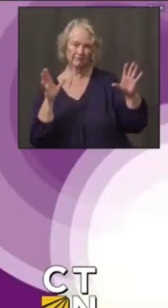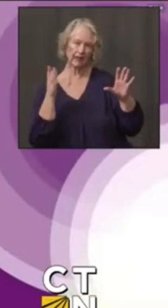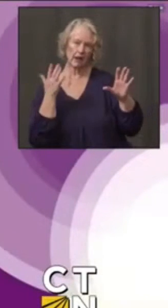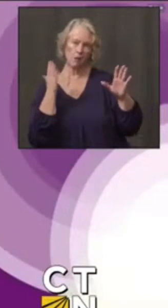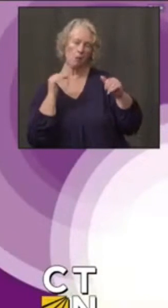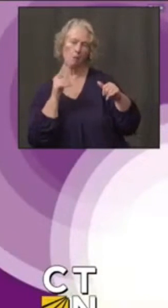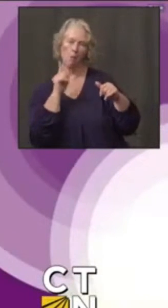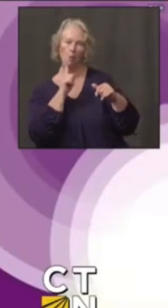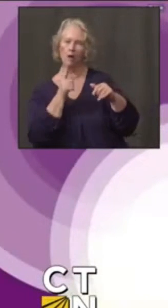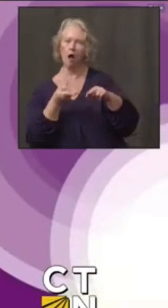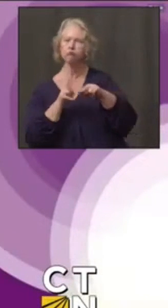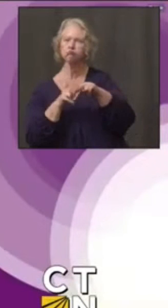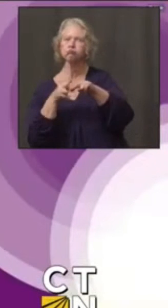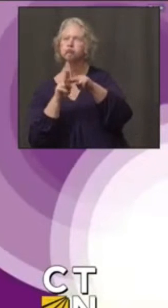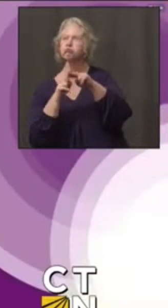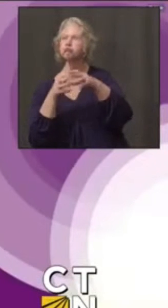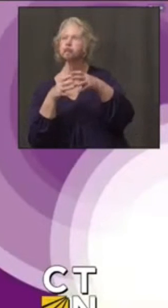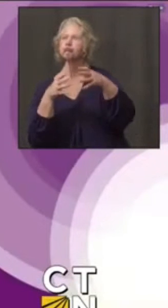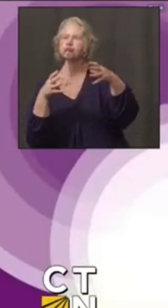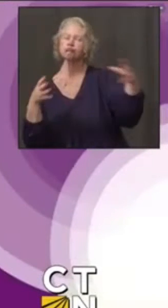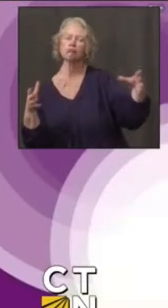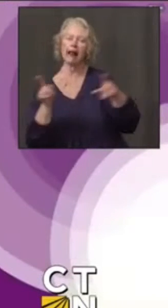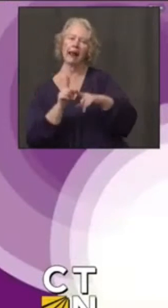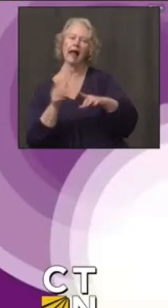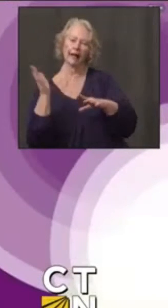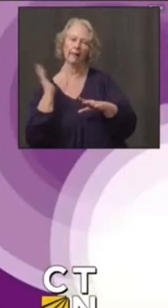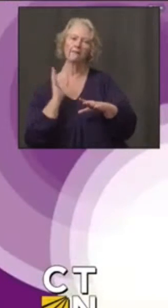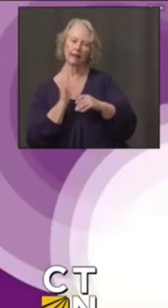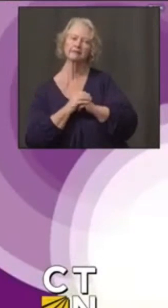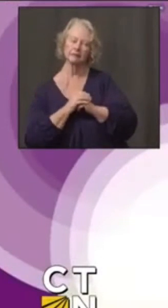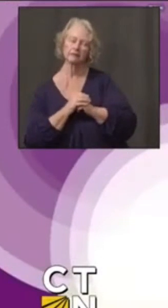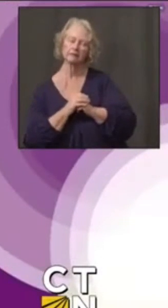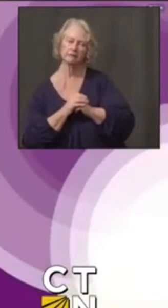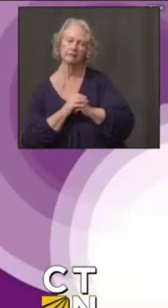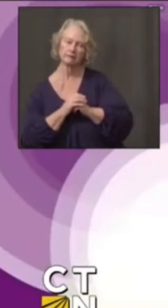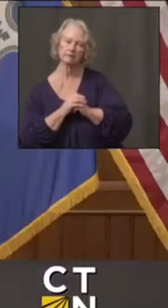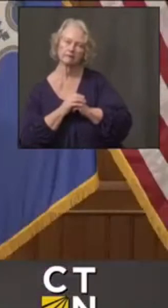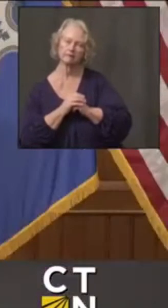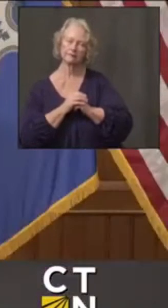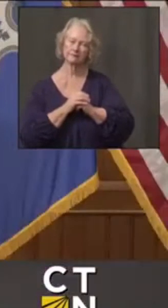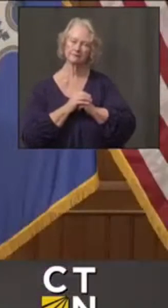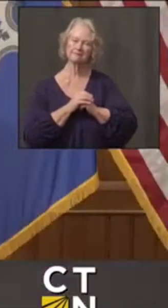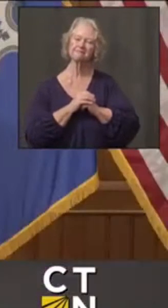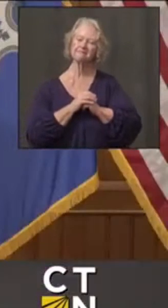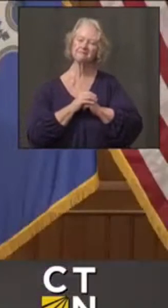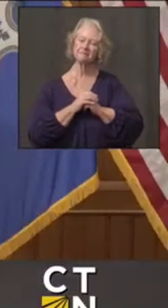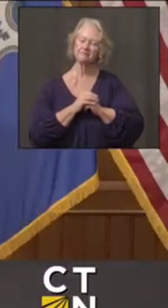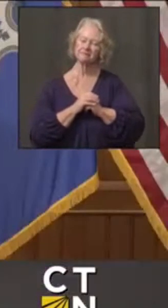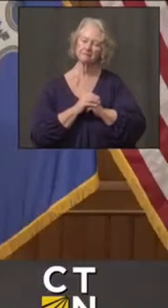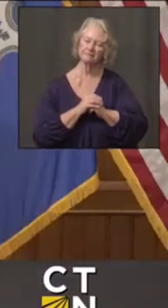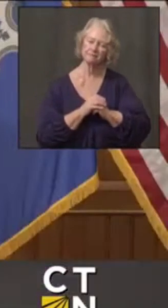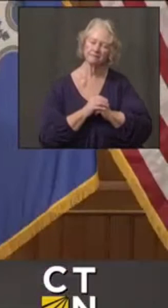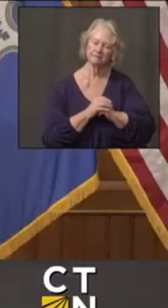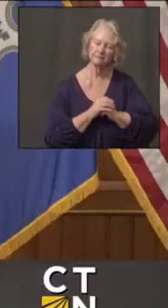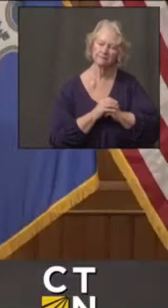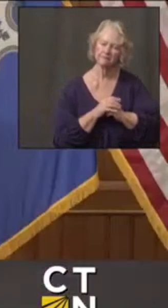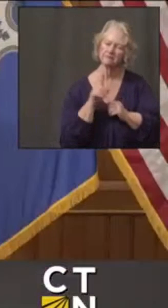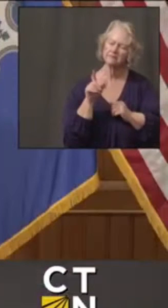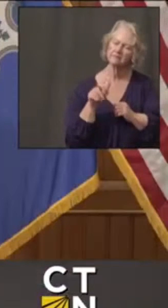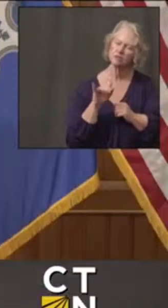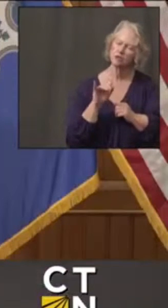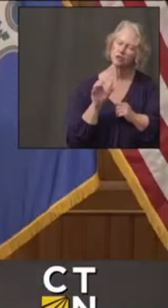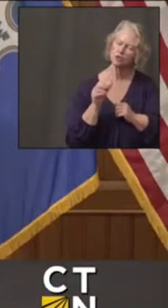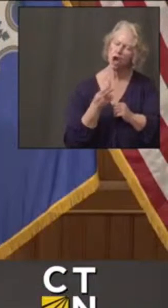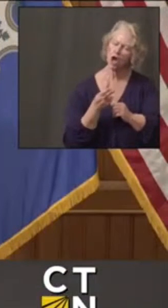we utilized in the past, or that we prepared for in the past as well. Right. Josh, I know we had spoken